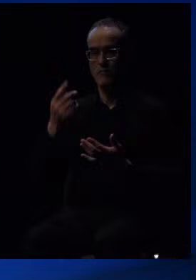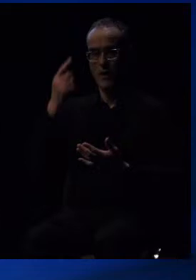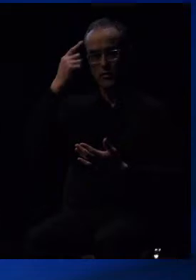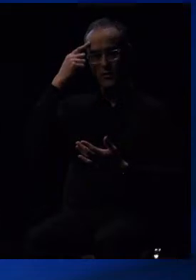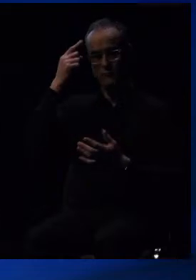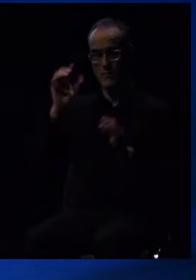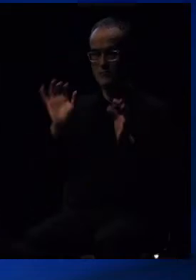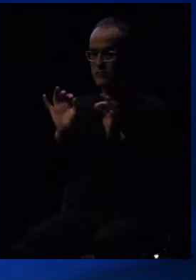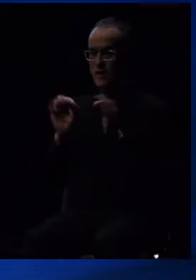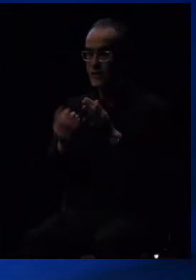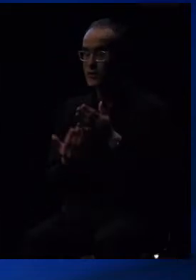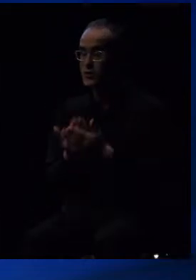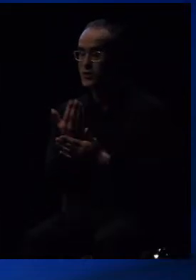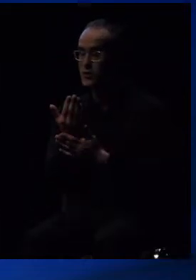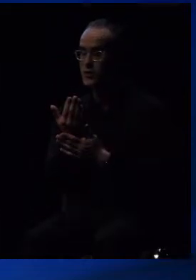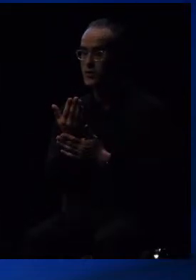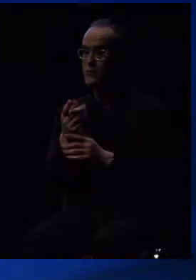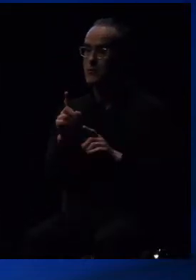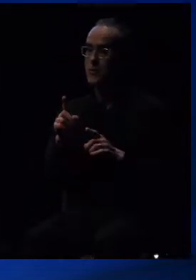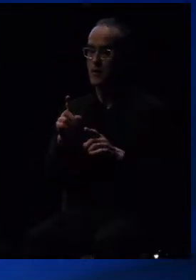chemistry, images, and